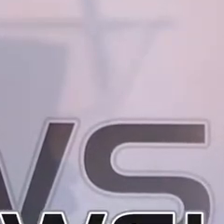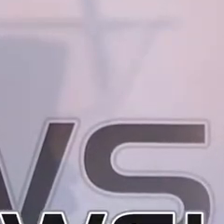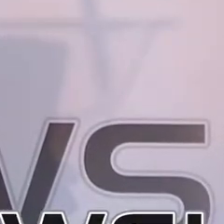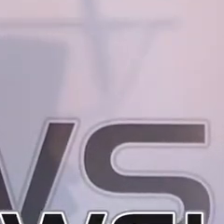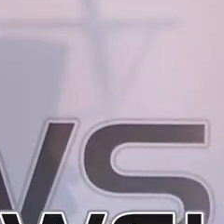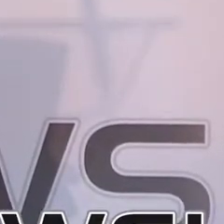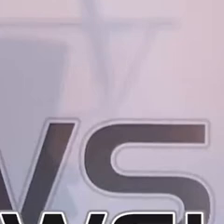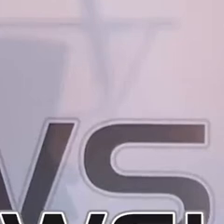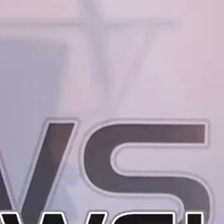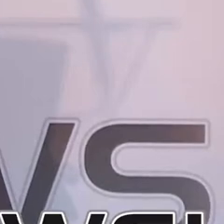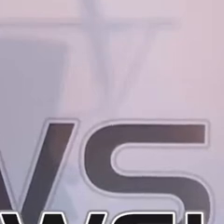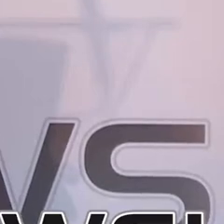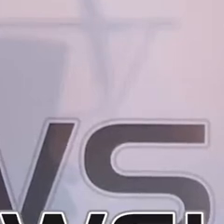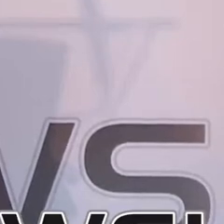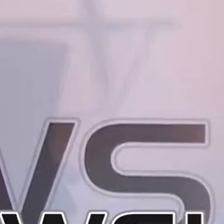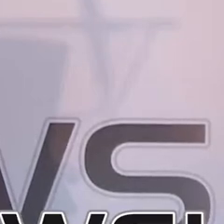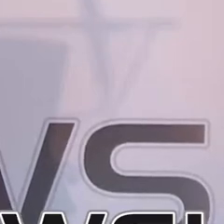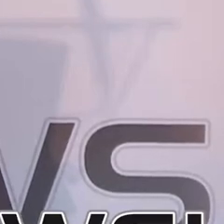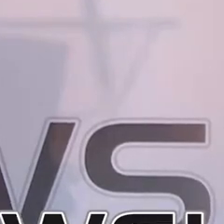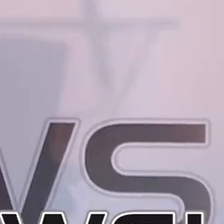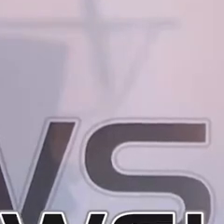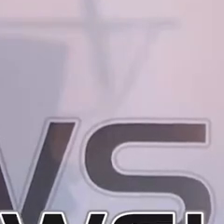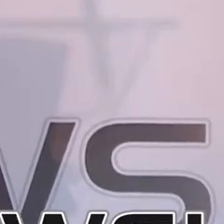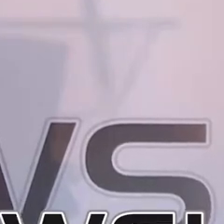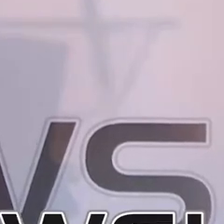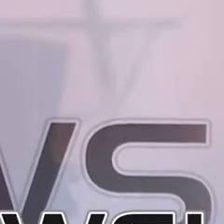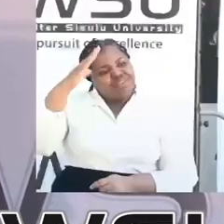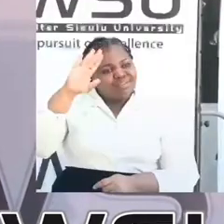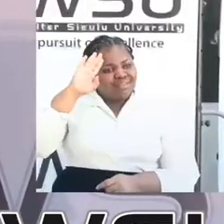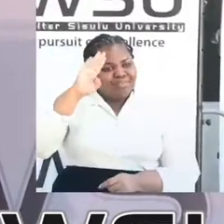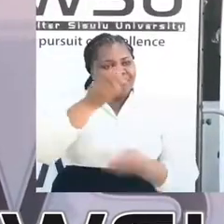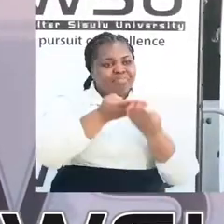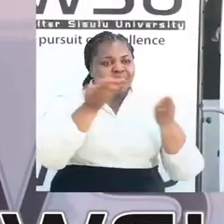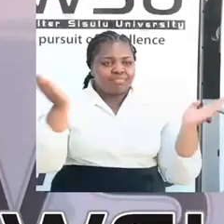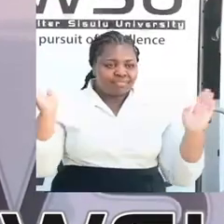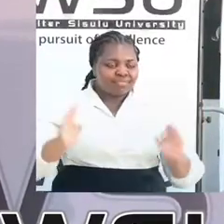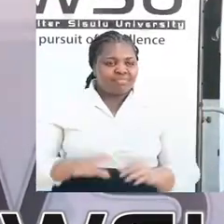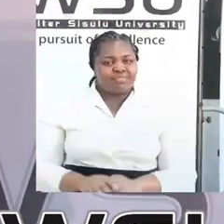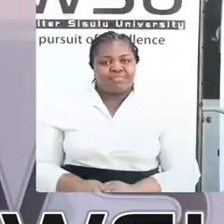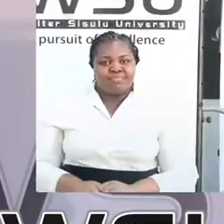our Honorable Graduates, and then Bulise Nonke,